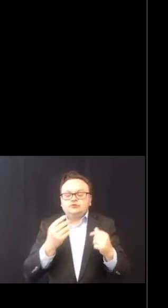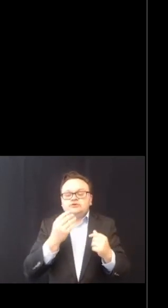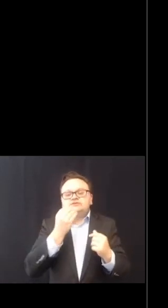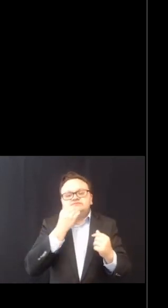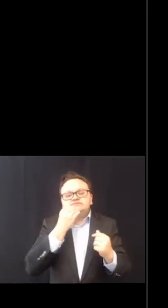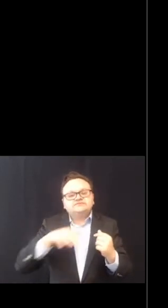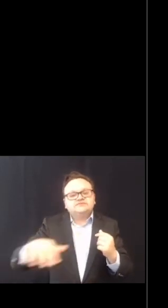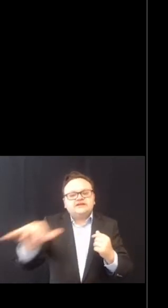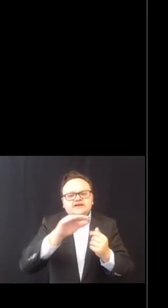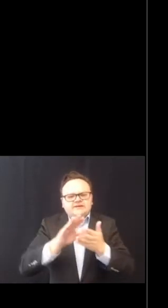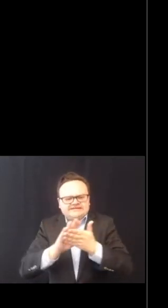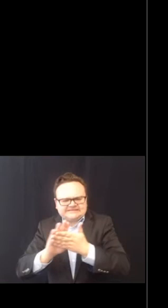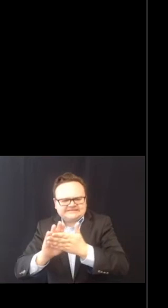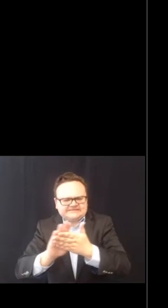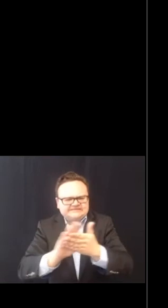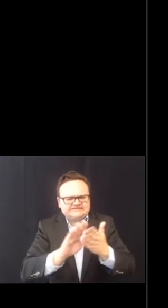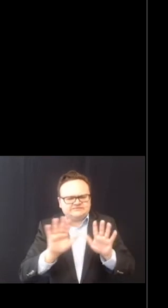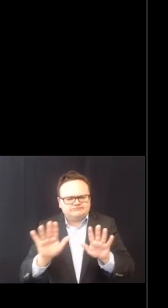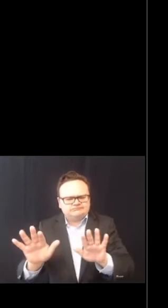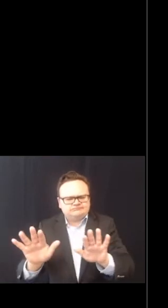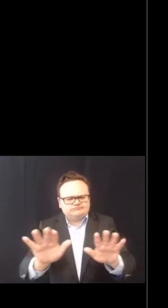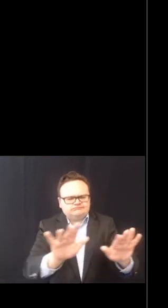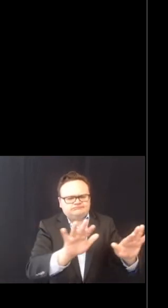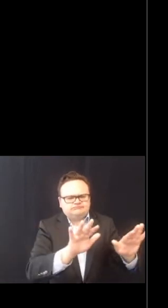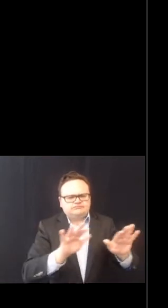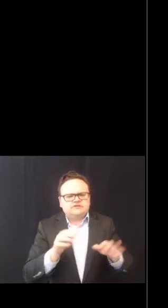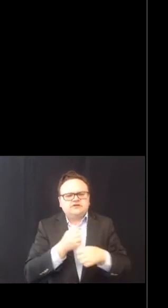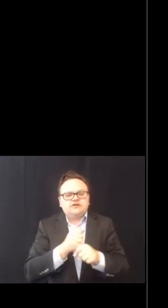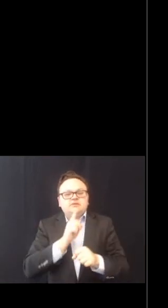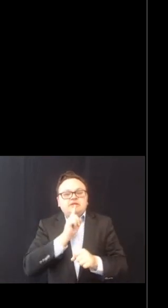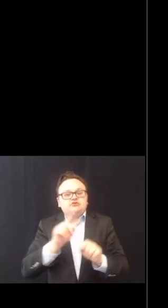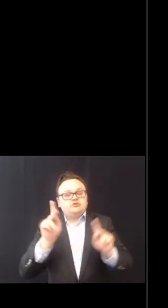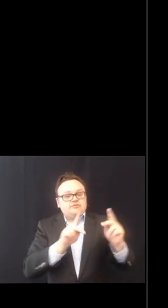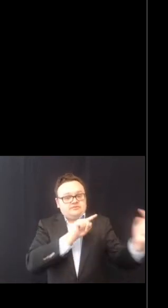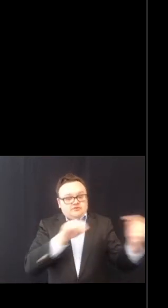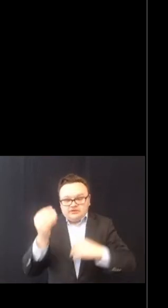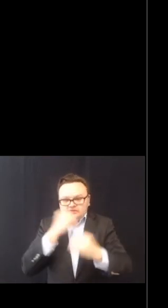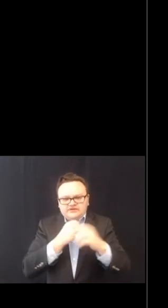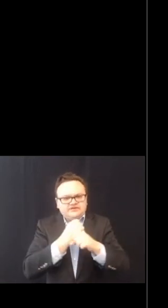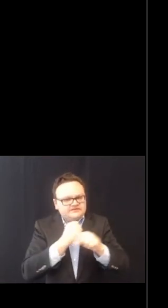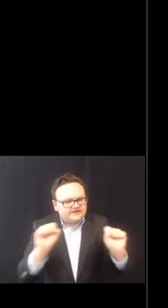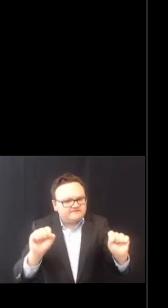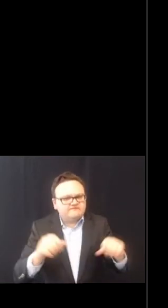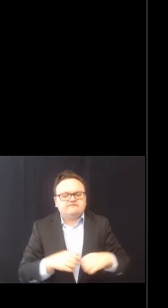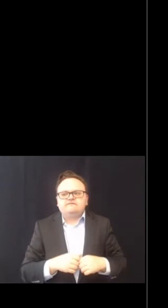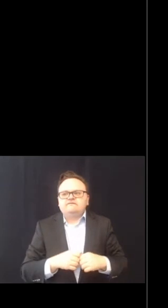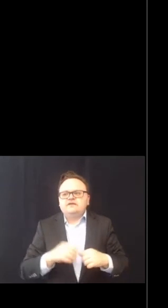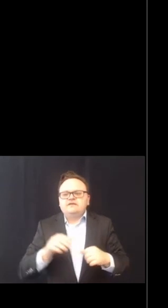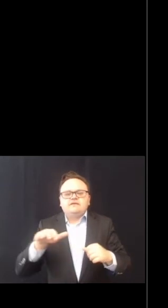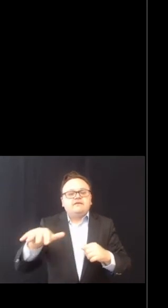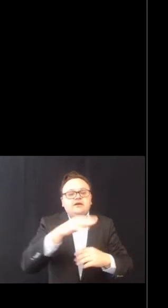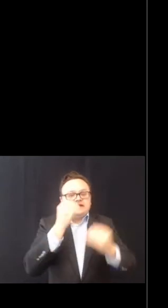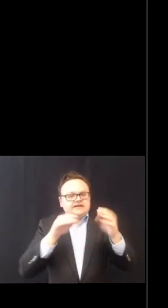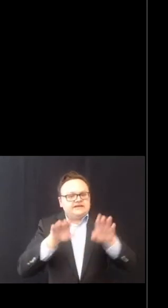ambassadors. So they make sure that they are helping us keep our guests safe and keeping our dining room open for everybody